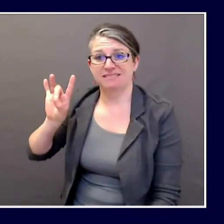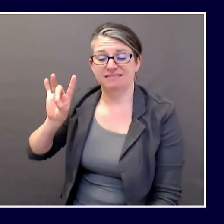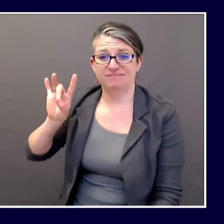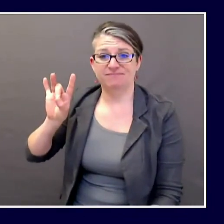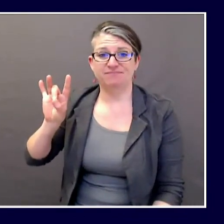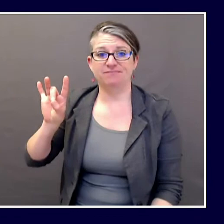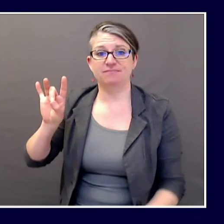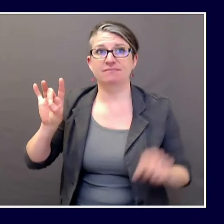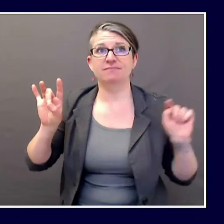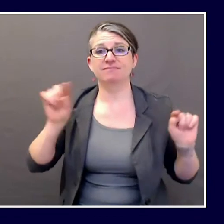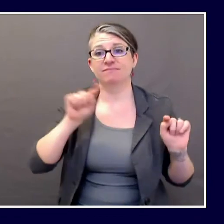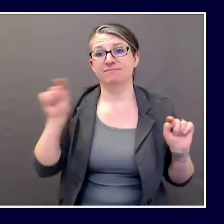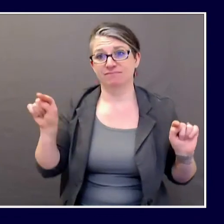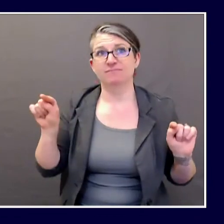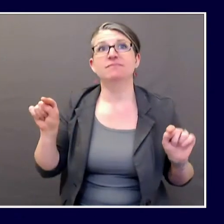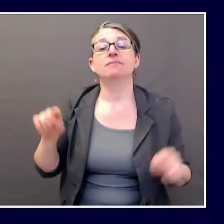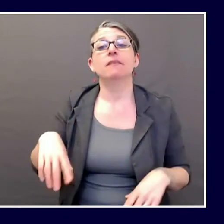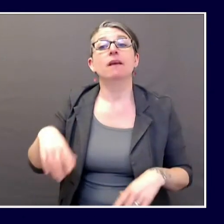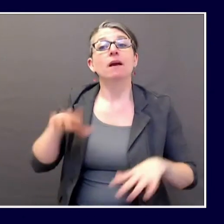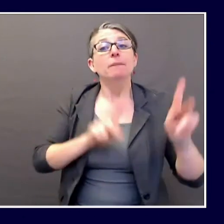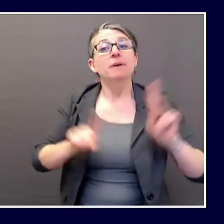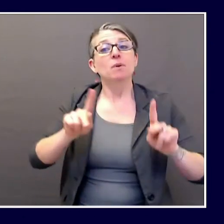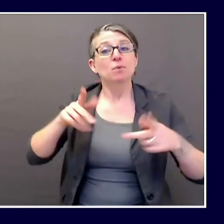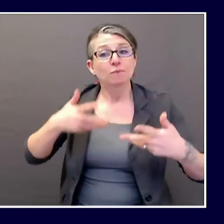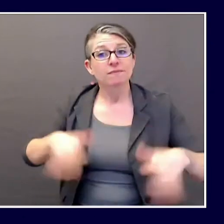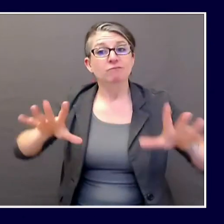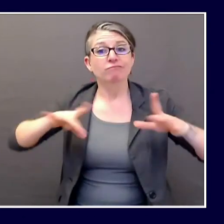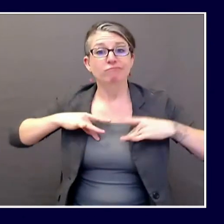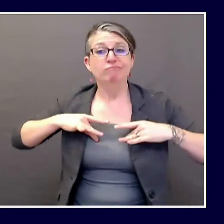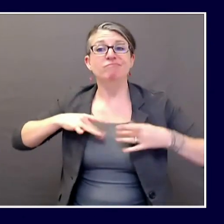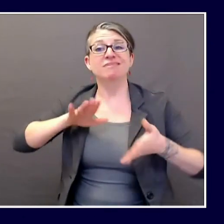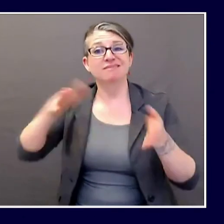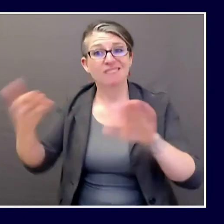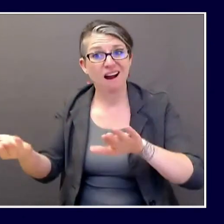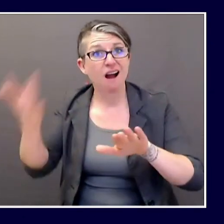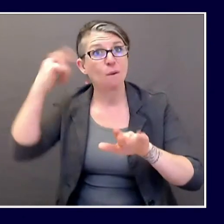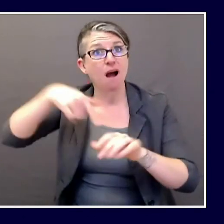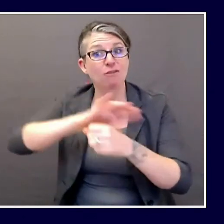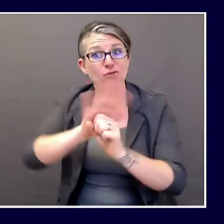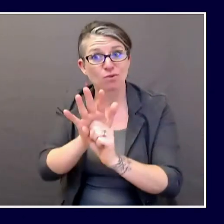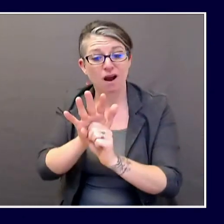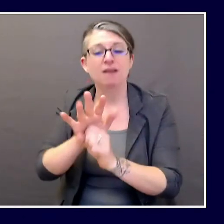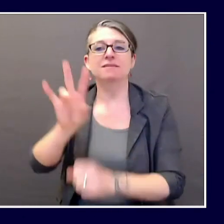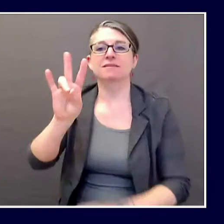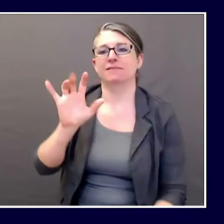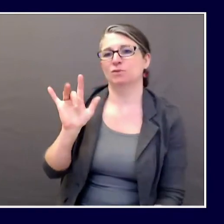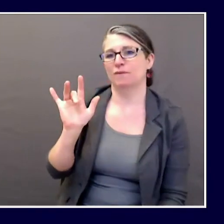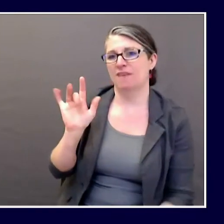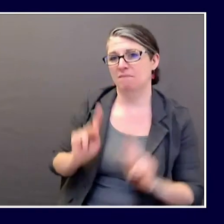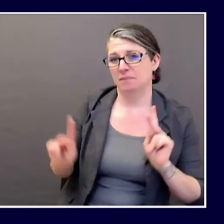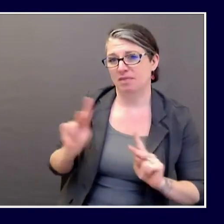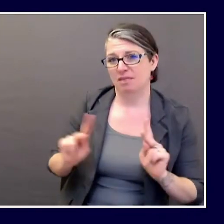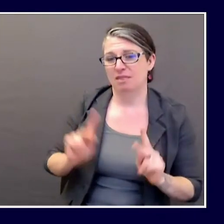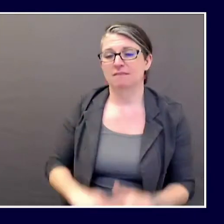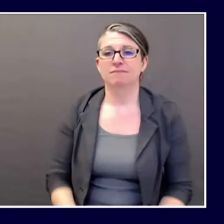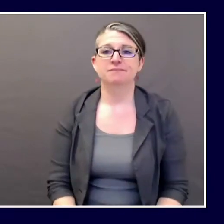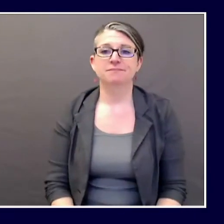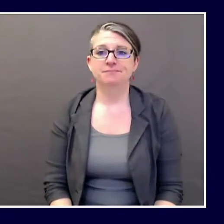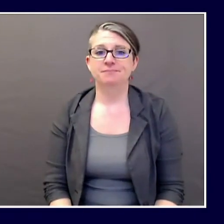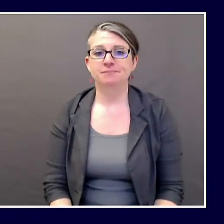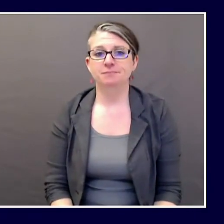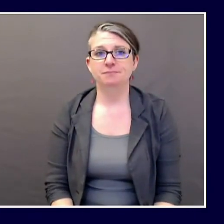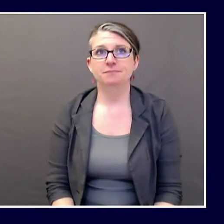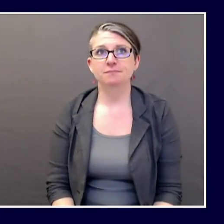725 people have died with COVID since we recorded our first case just over a year ago. And of our